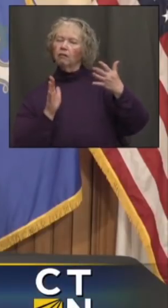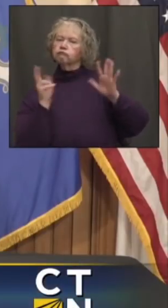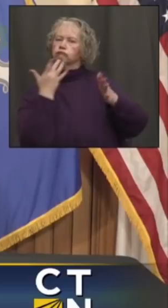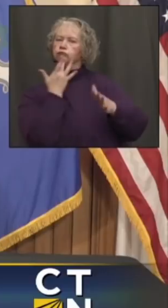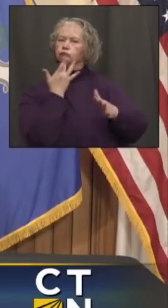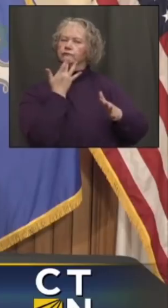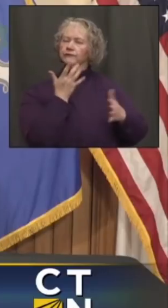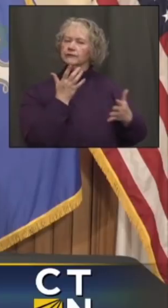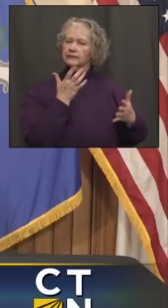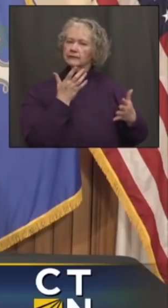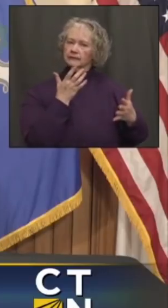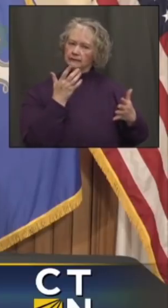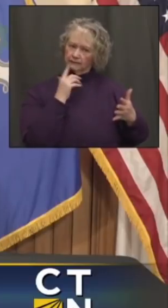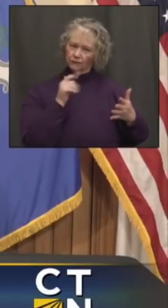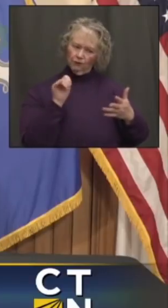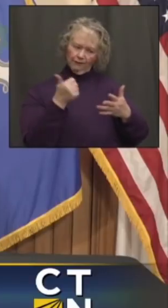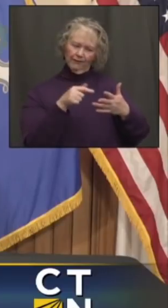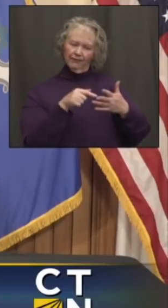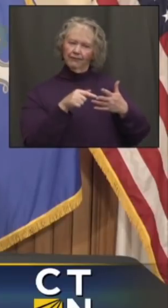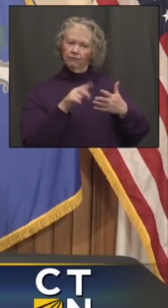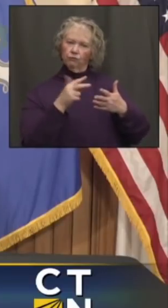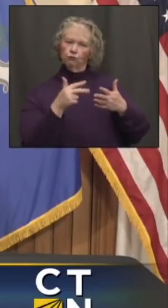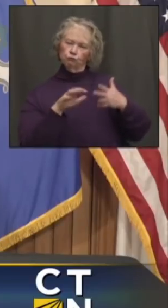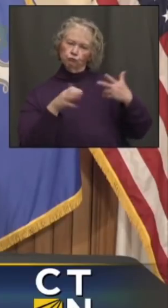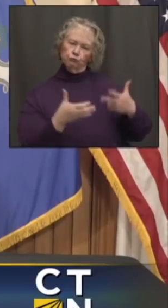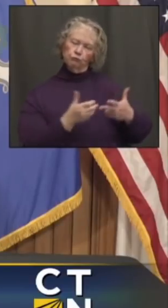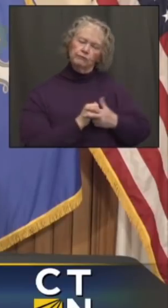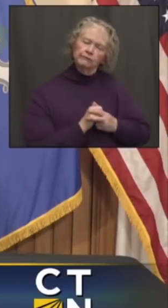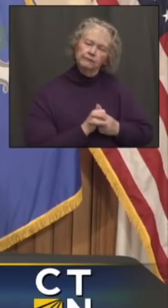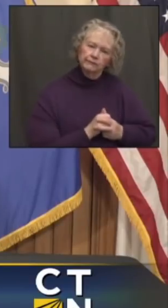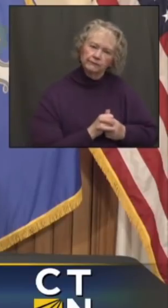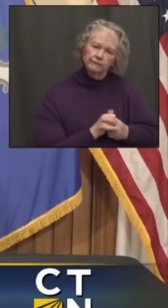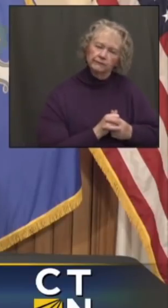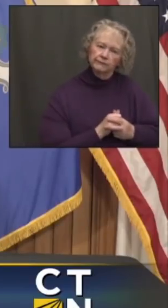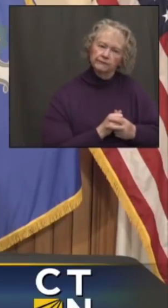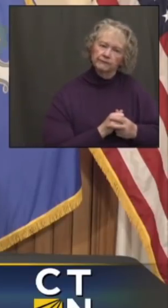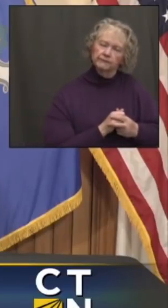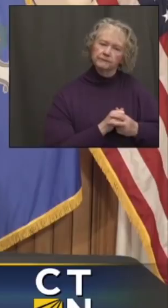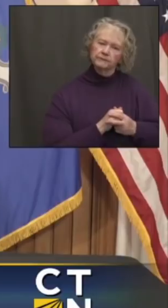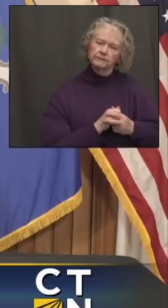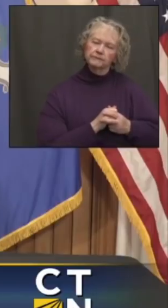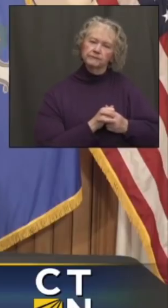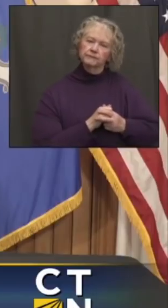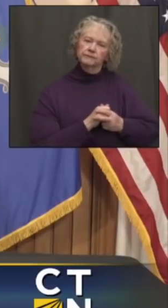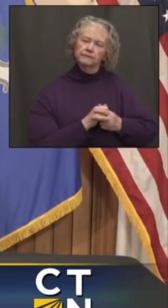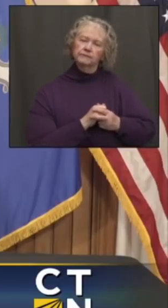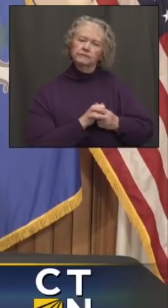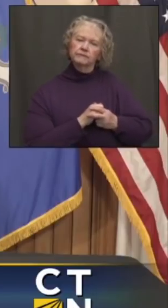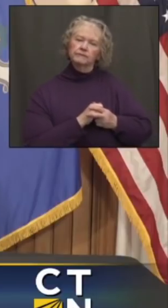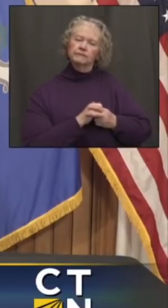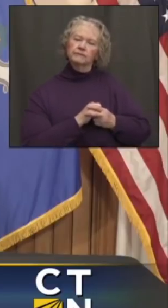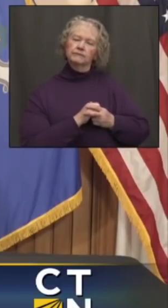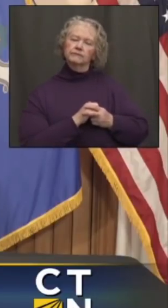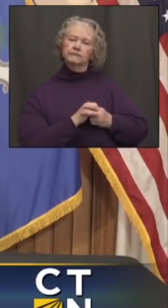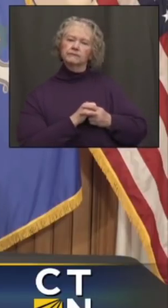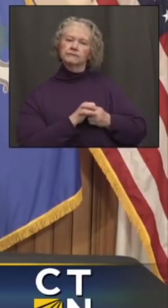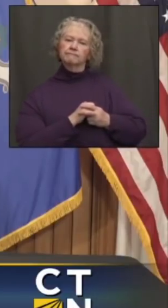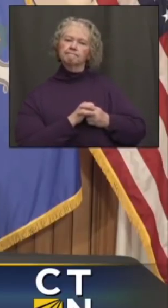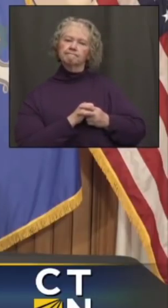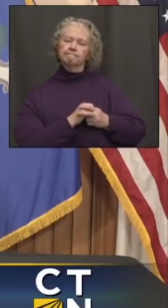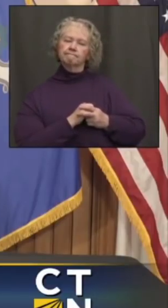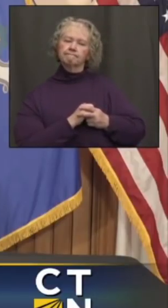to 64 with pre-existing health conditions. Also, are there going to be recommendations regarding the list